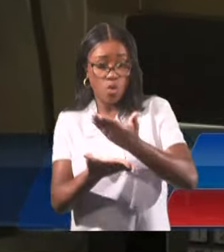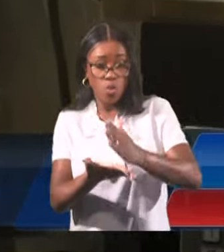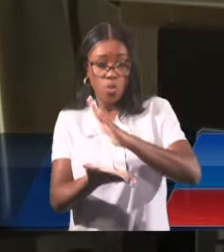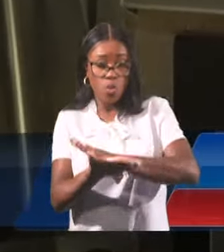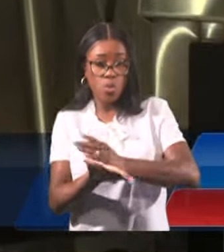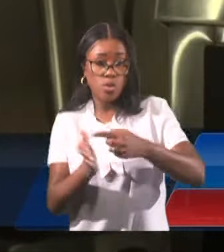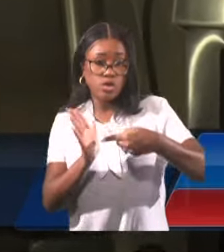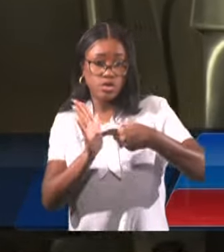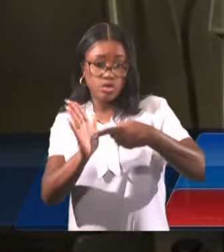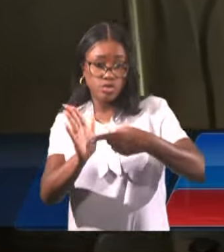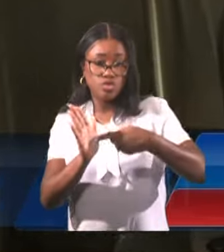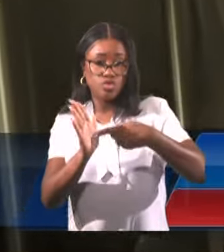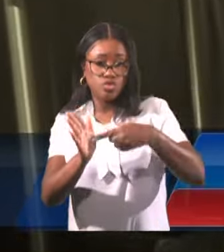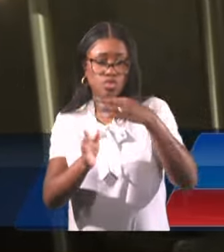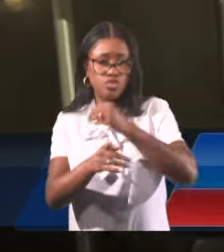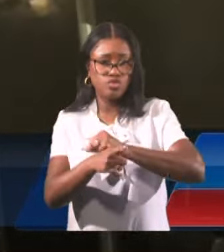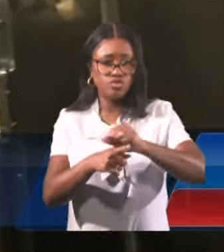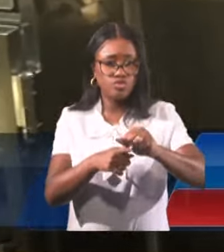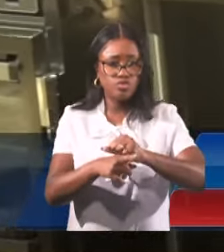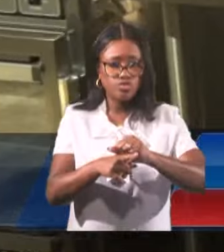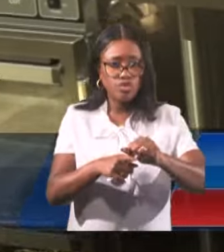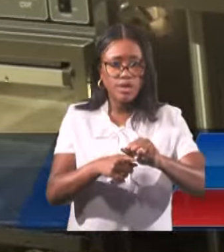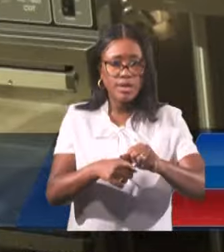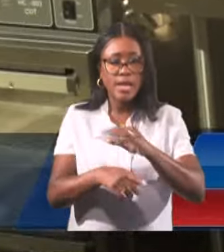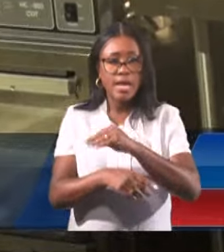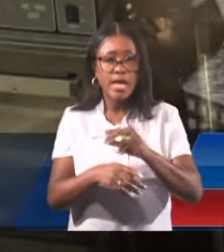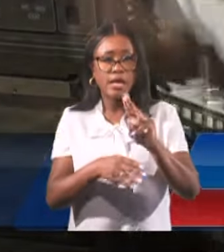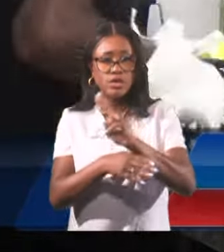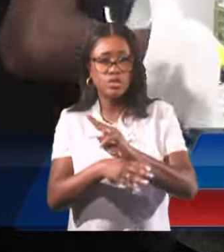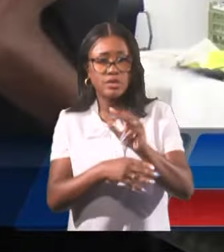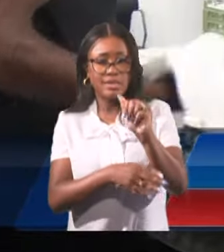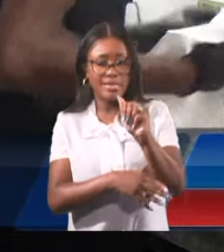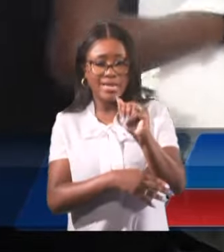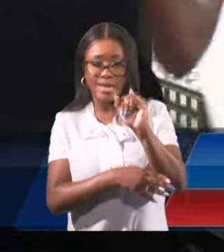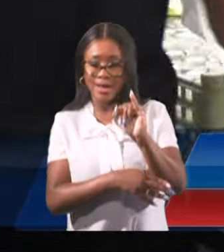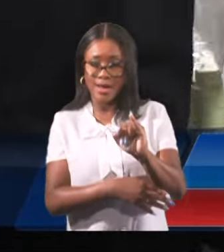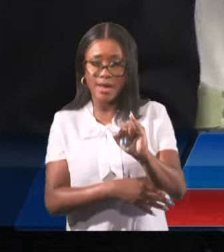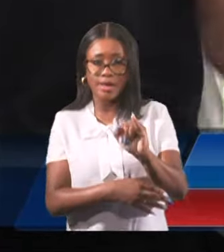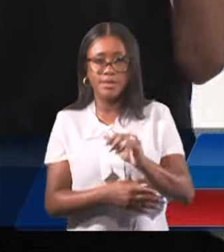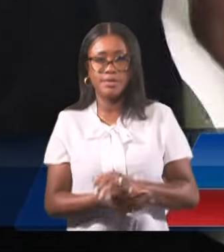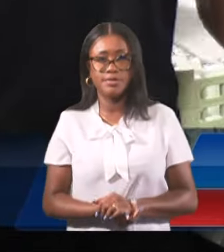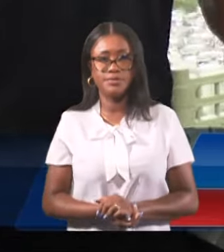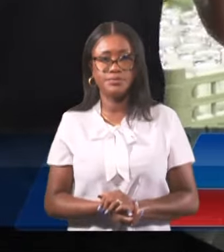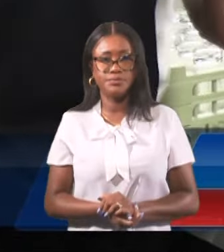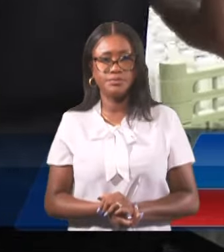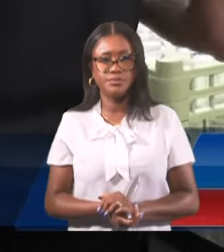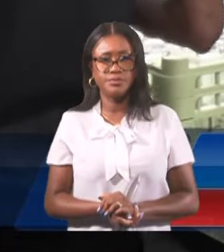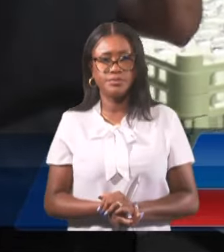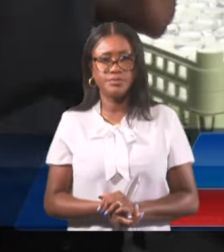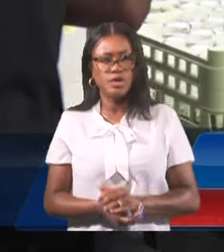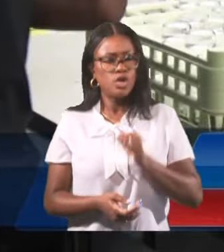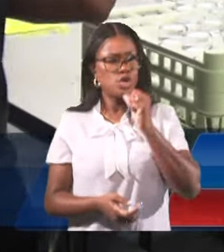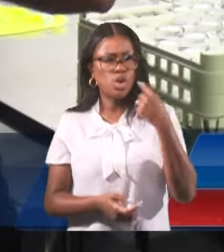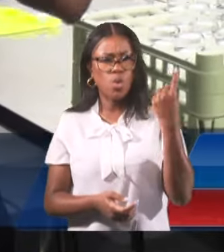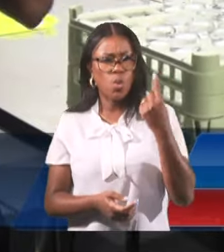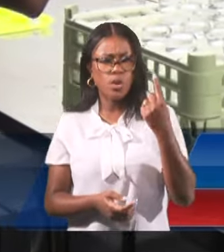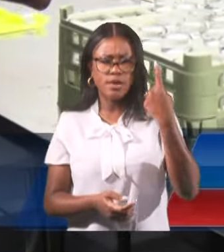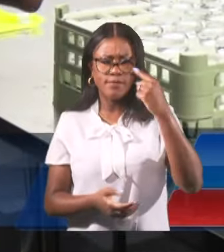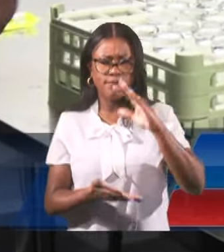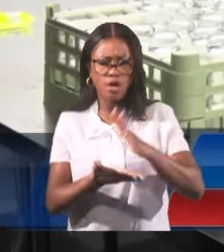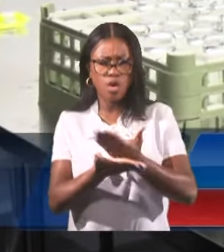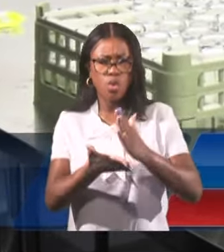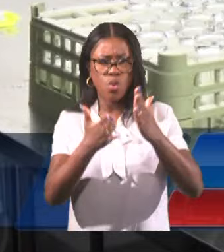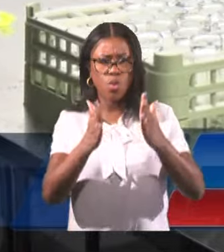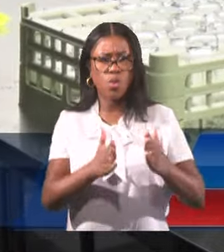develop food training and knowledge and use of the AI-powered equipment. So this isn't just limited to traditional chefs. I work a lot with